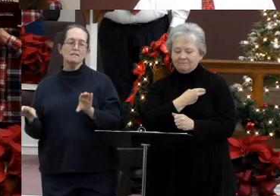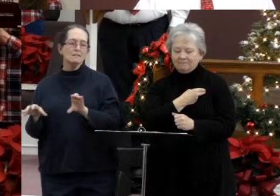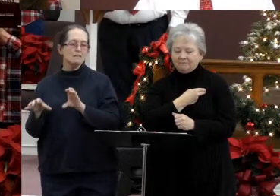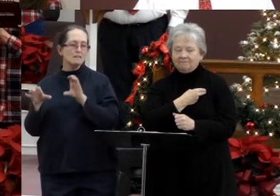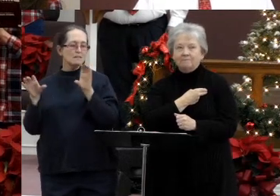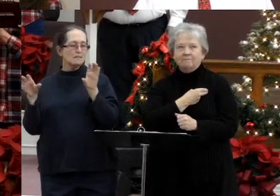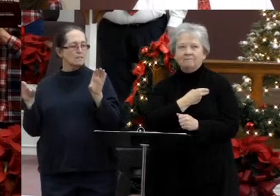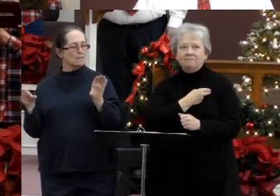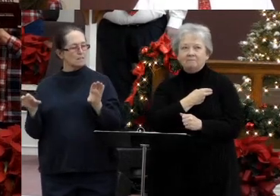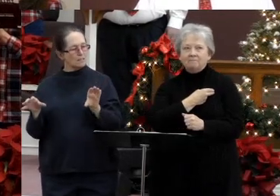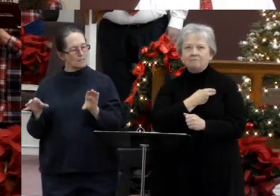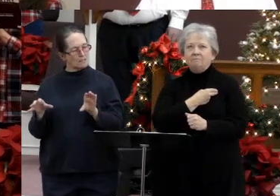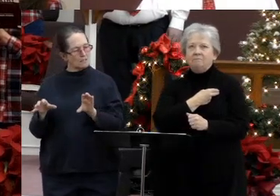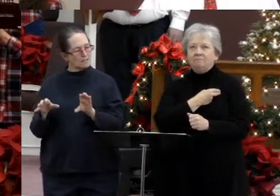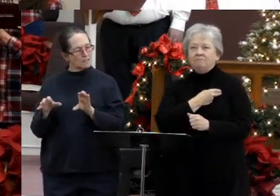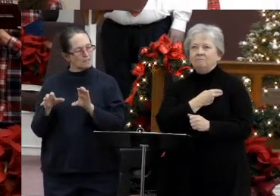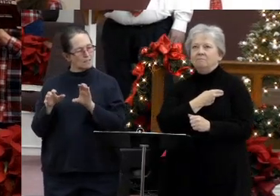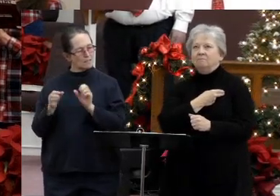does.